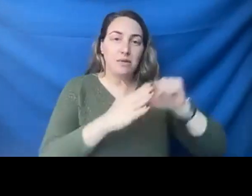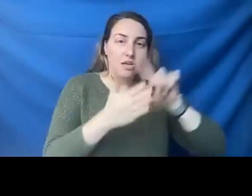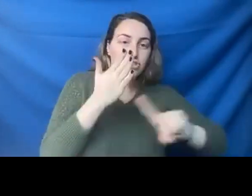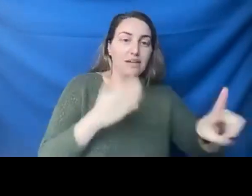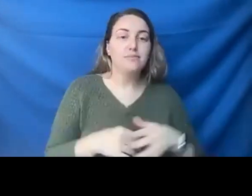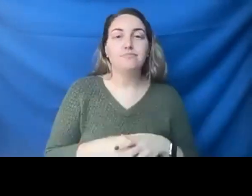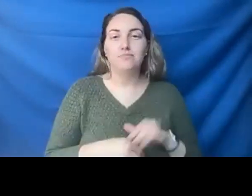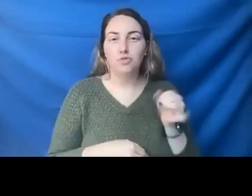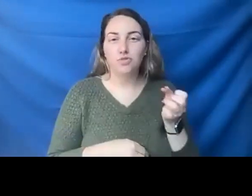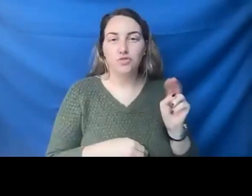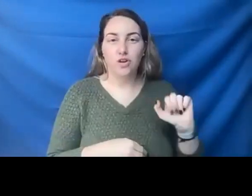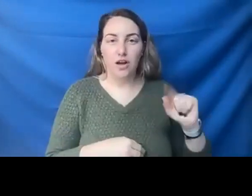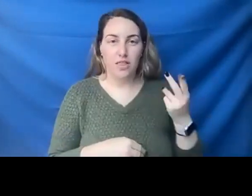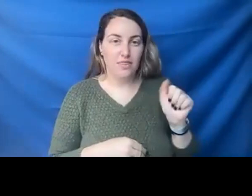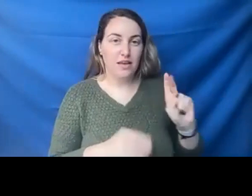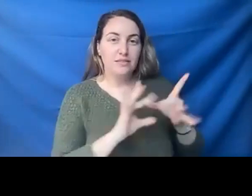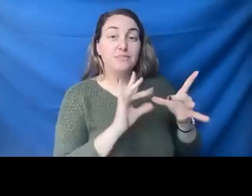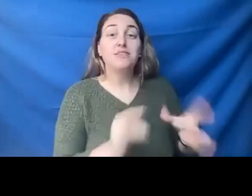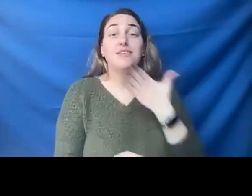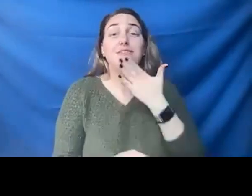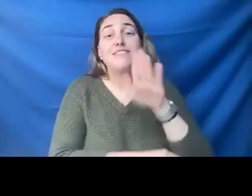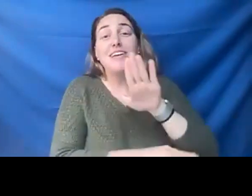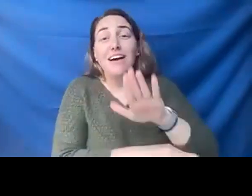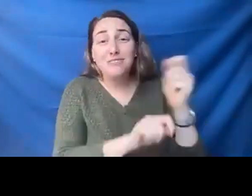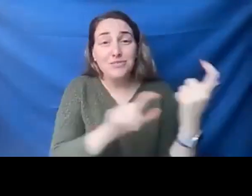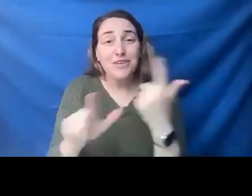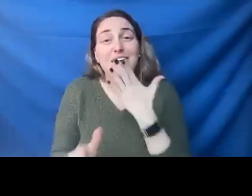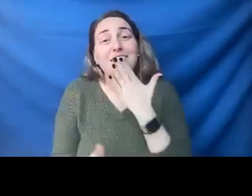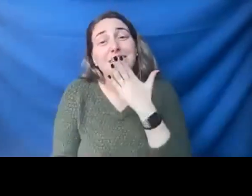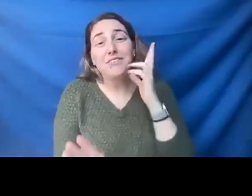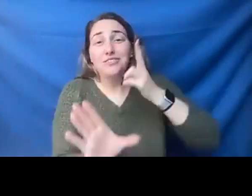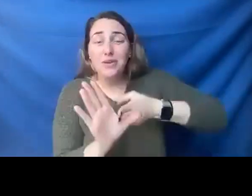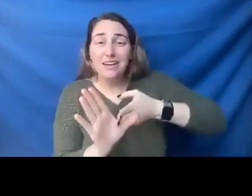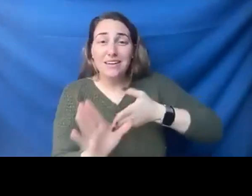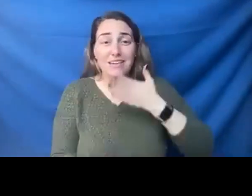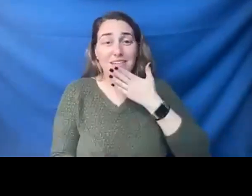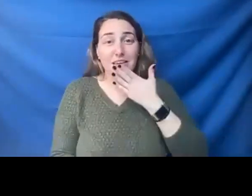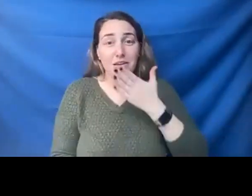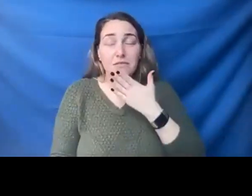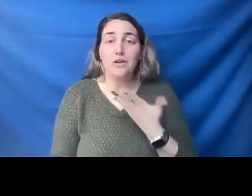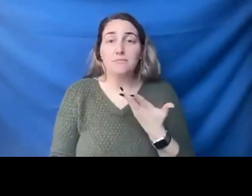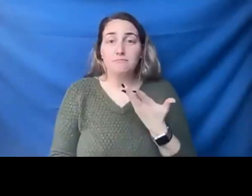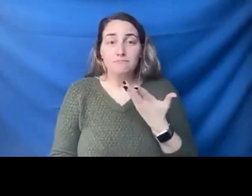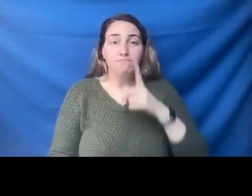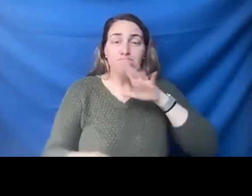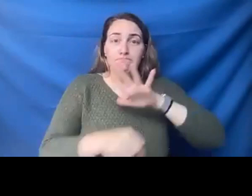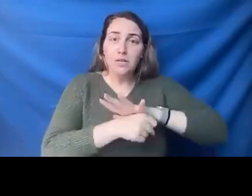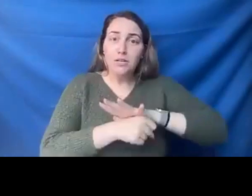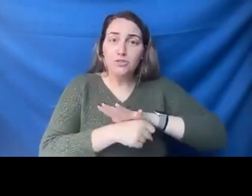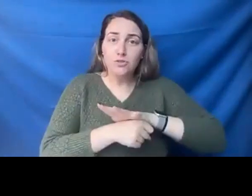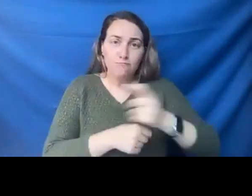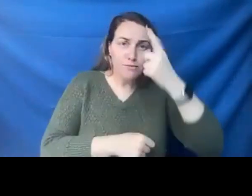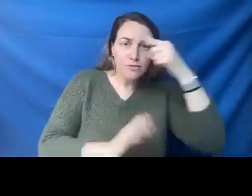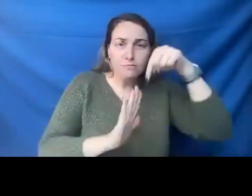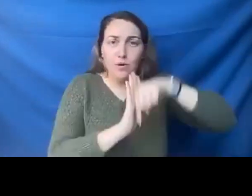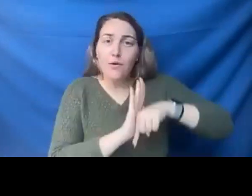Good afternoon, everybody. Thank you so much for joining and for committing to understanding more and helping get the word out about ranked choice voting, which is